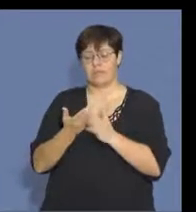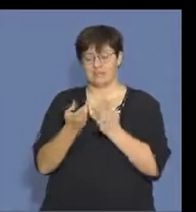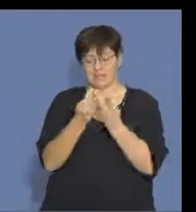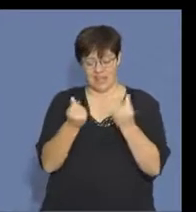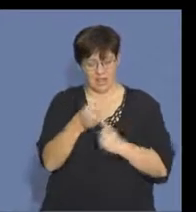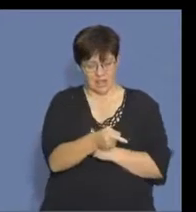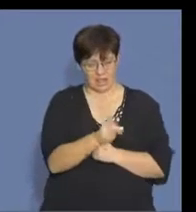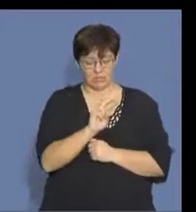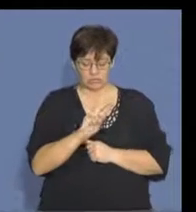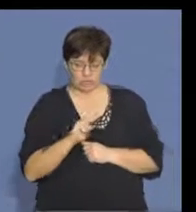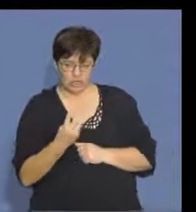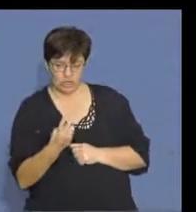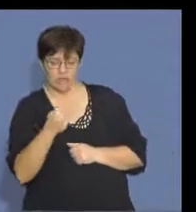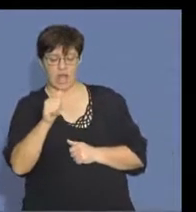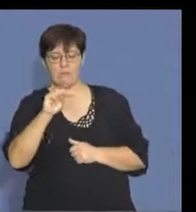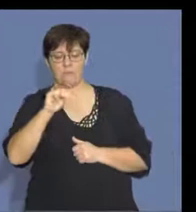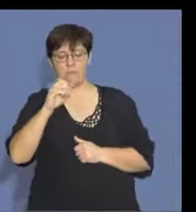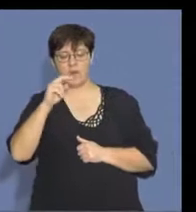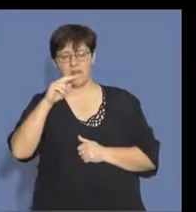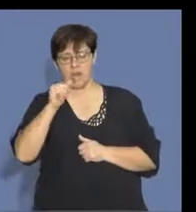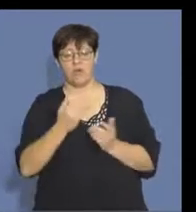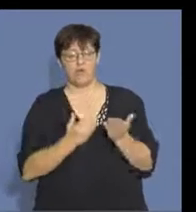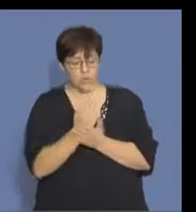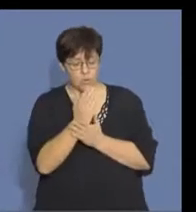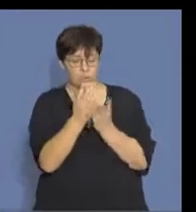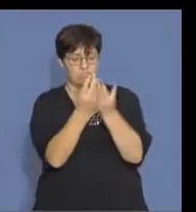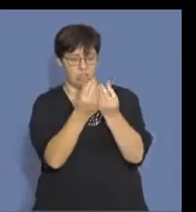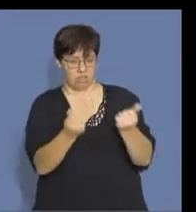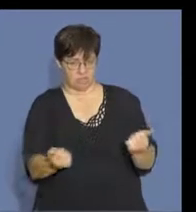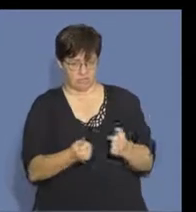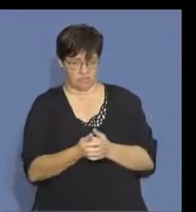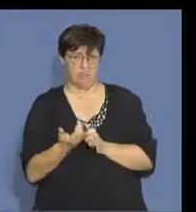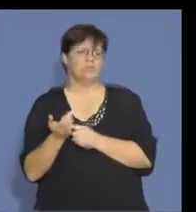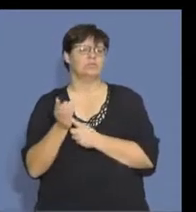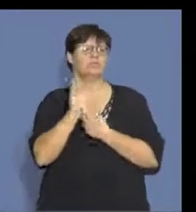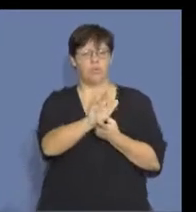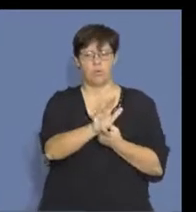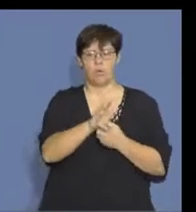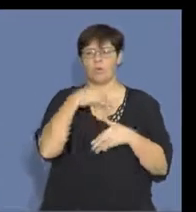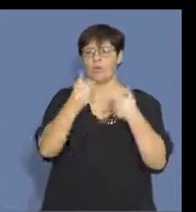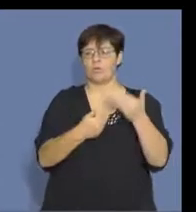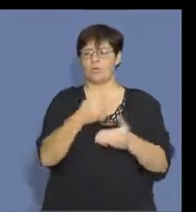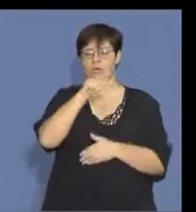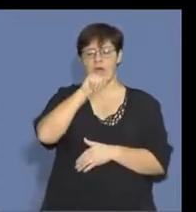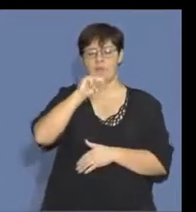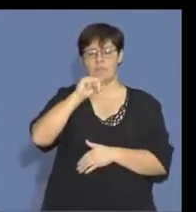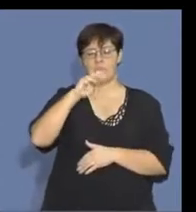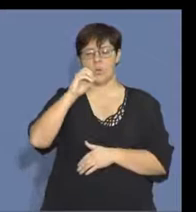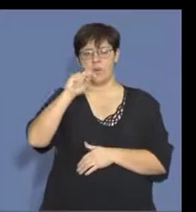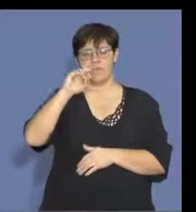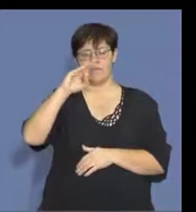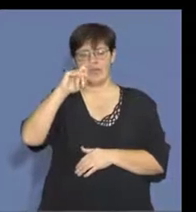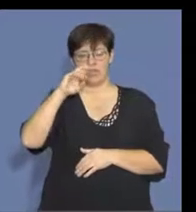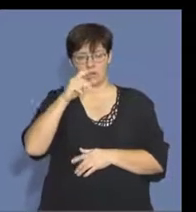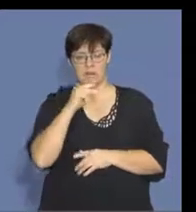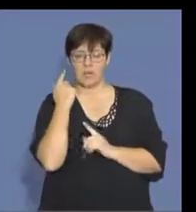decomposition is converted into ammonia by your decomposers. This image shows you the process of ammonification, where plants and